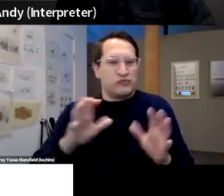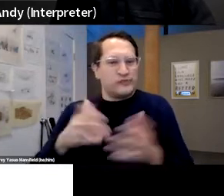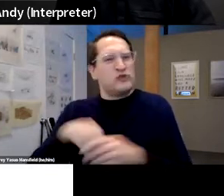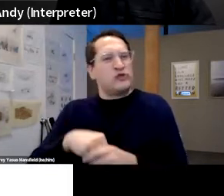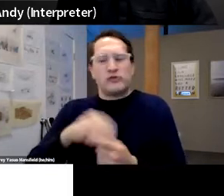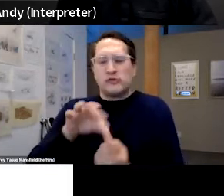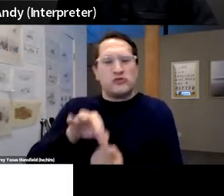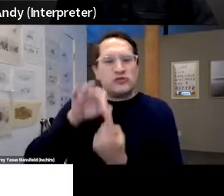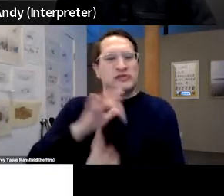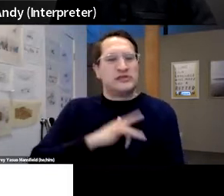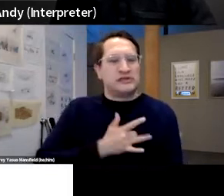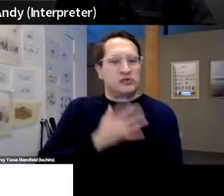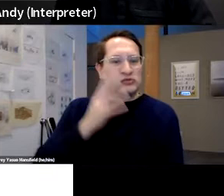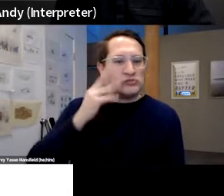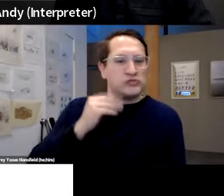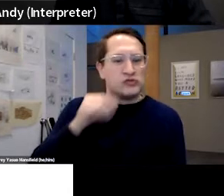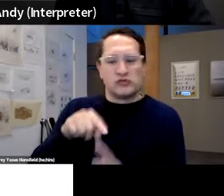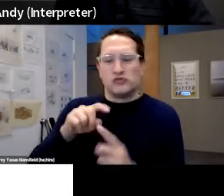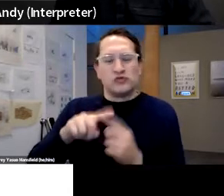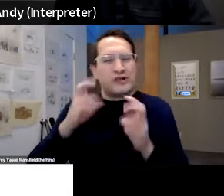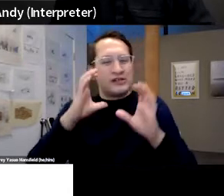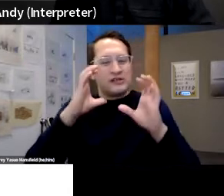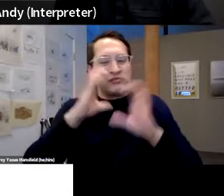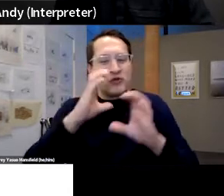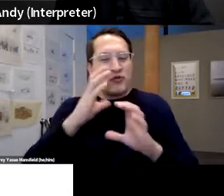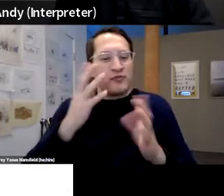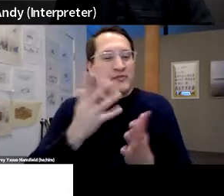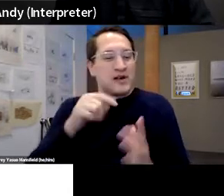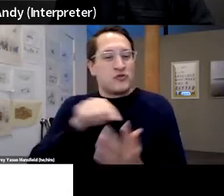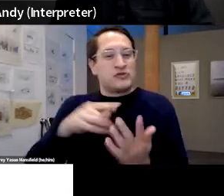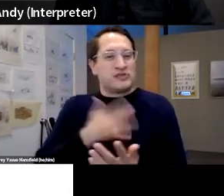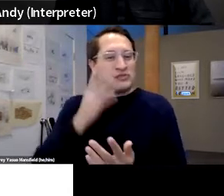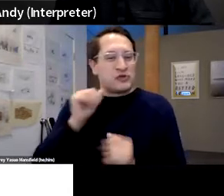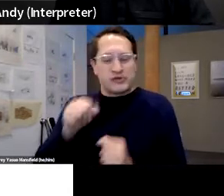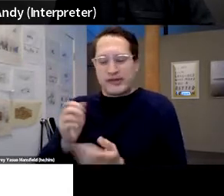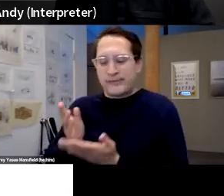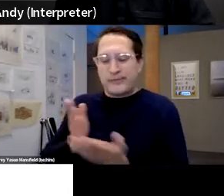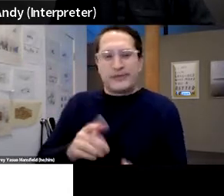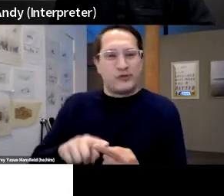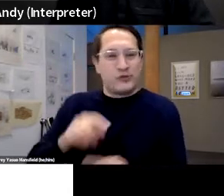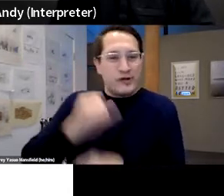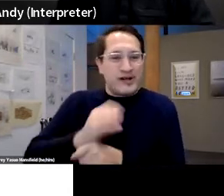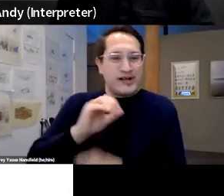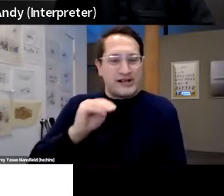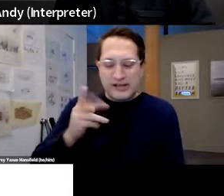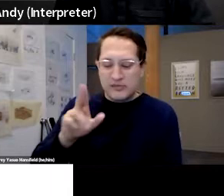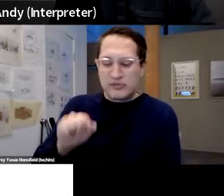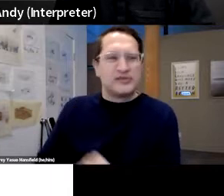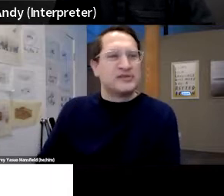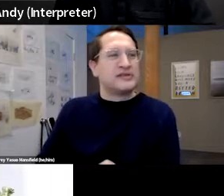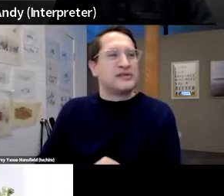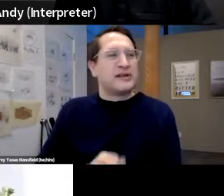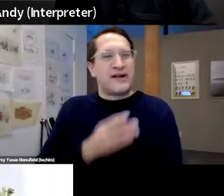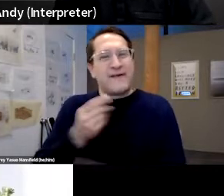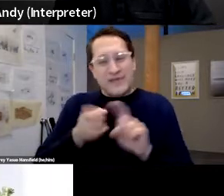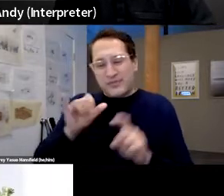engage stakeholder groups in very unique sensory experiences. We want to explore what those experiences can bring